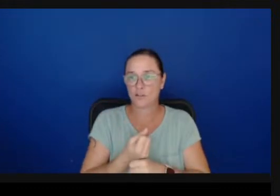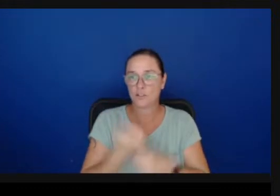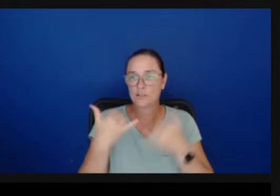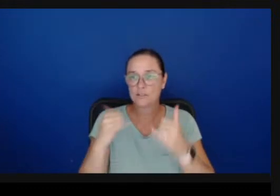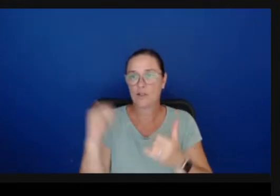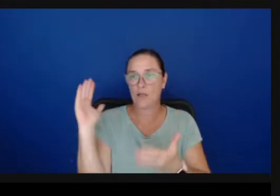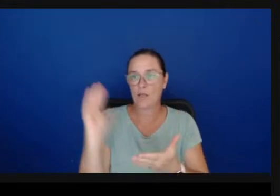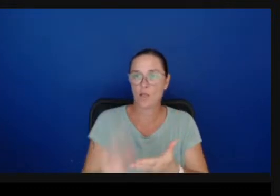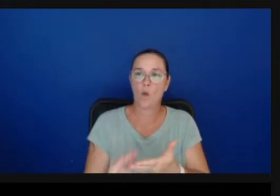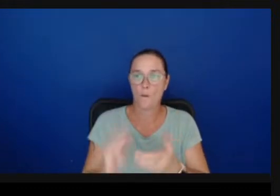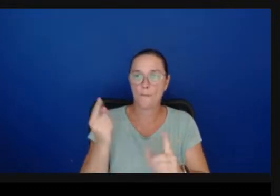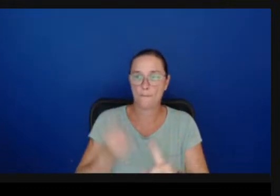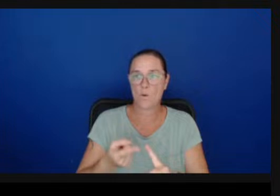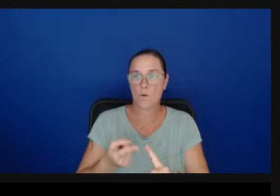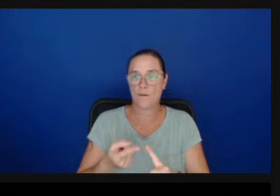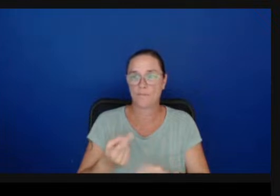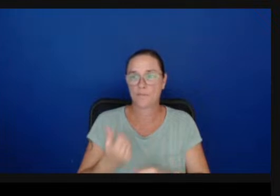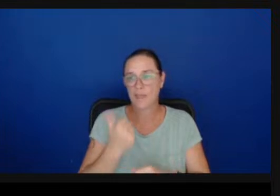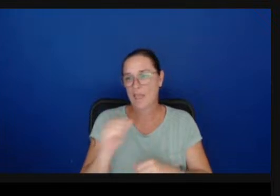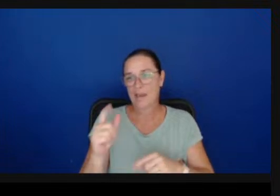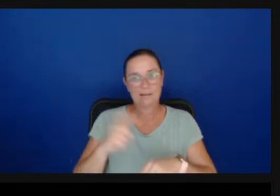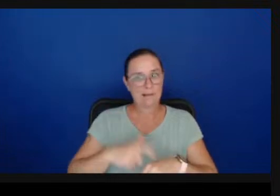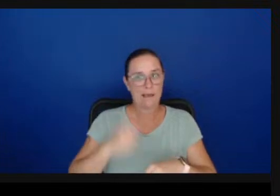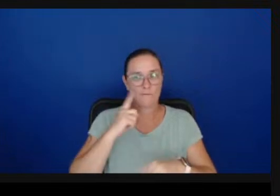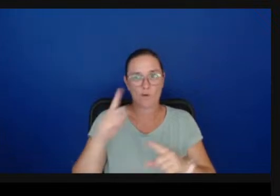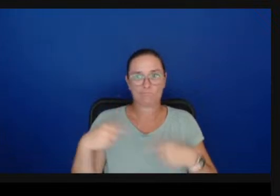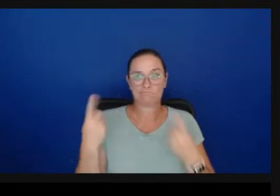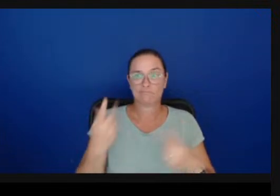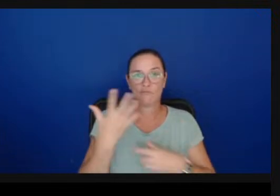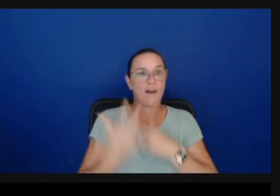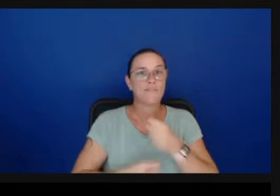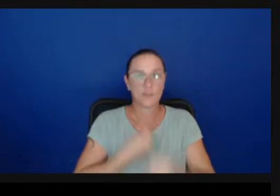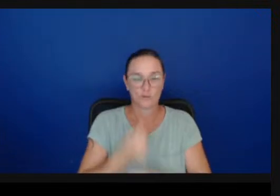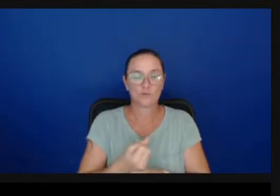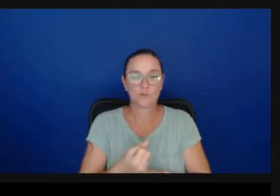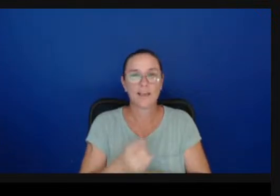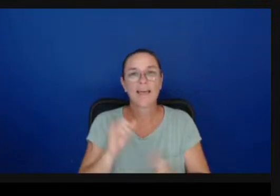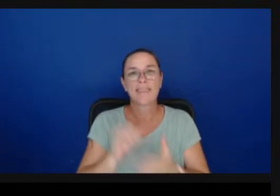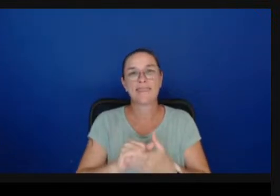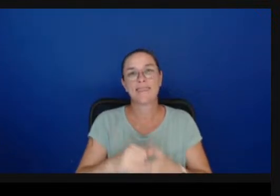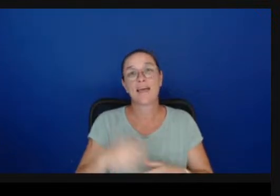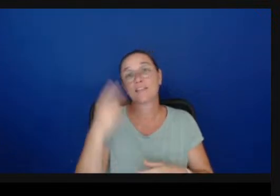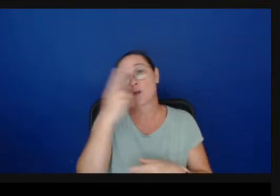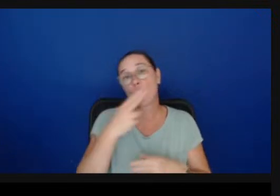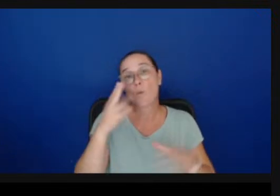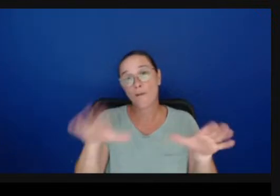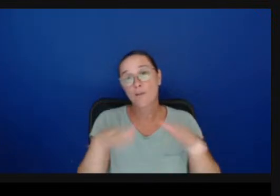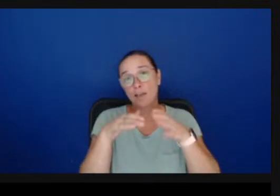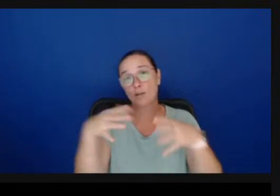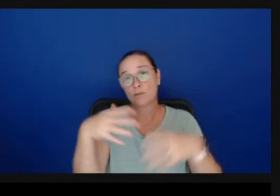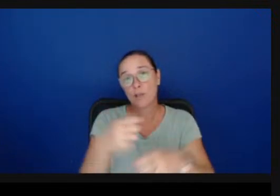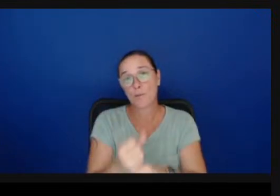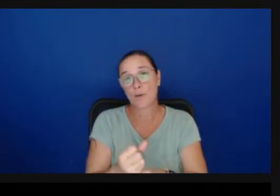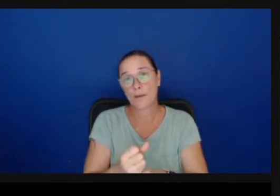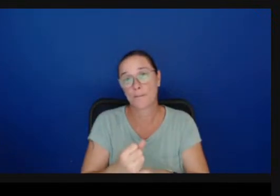point anytime in the last 5 years. And that's our Hawaiian volcano summary for this week.